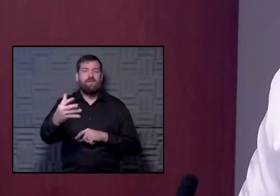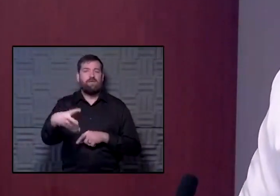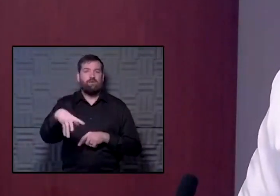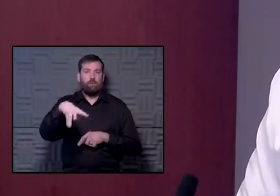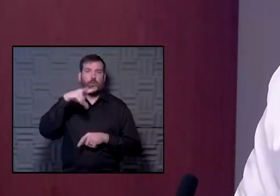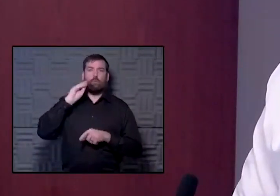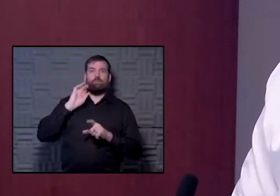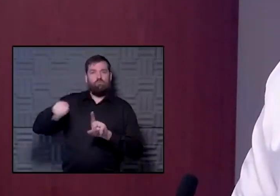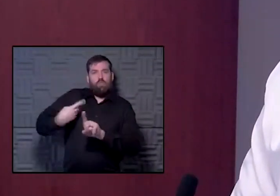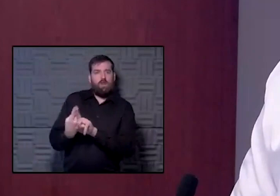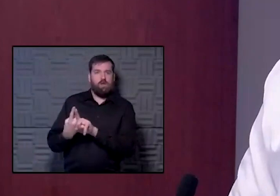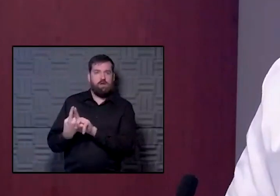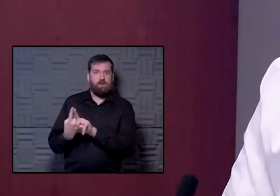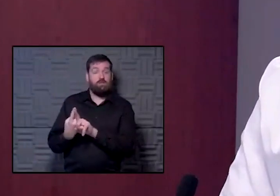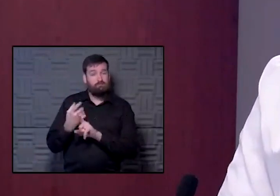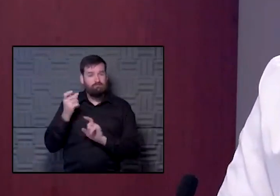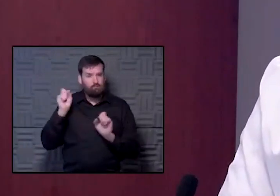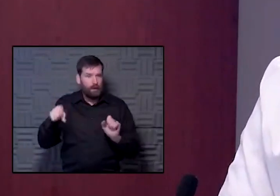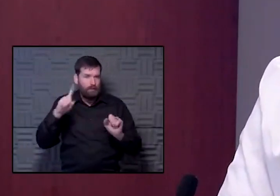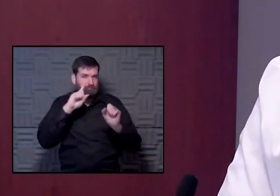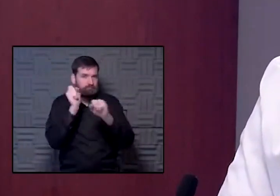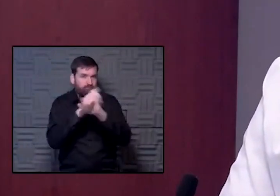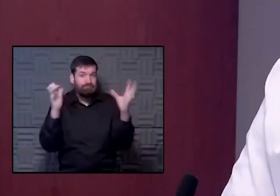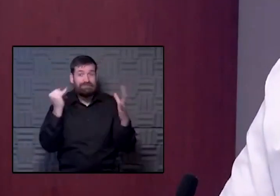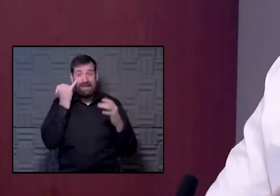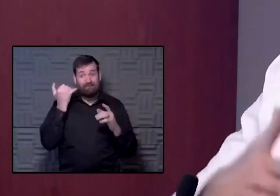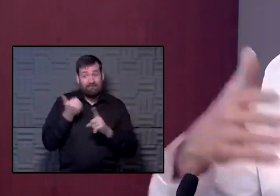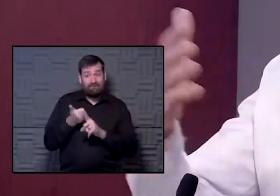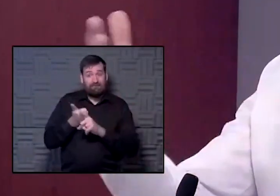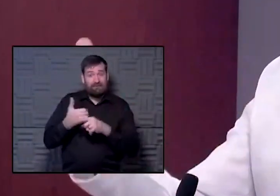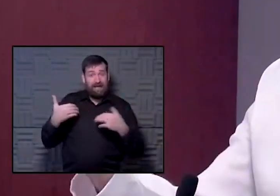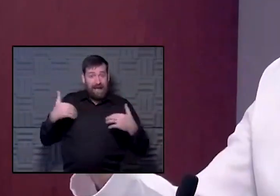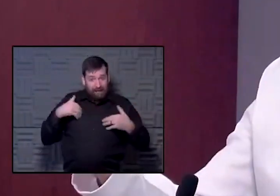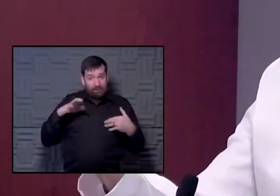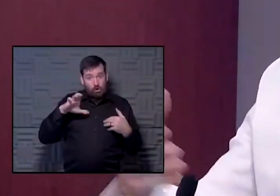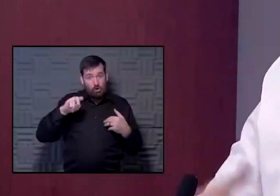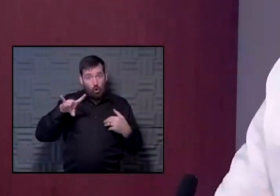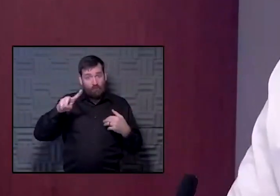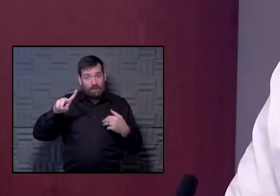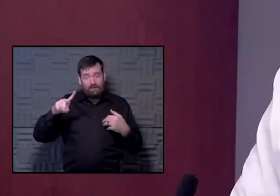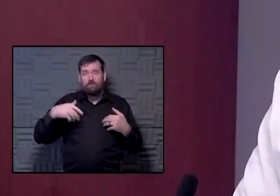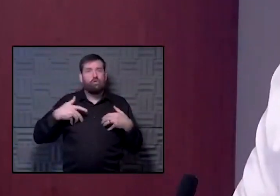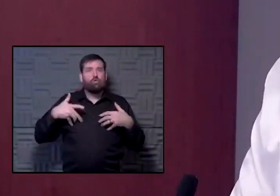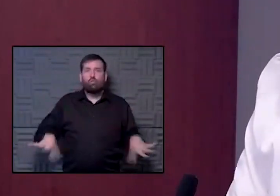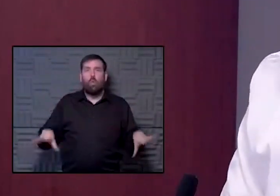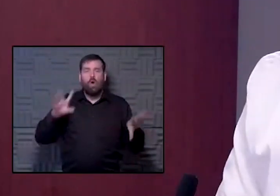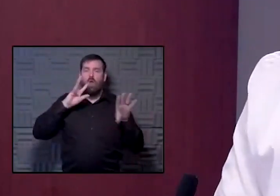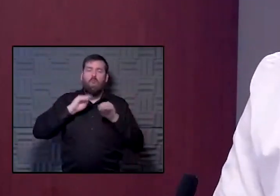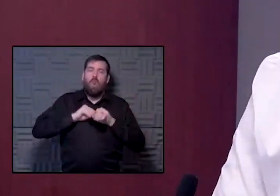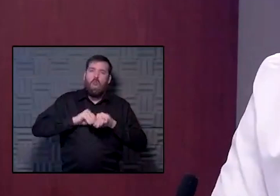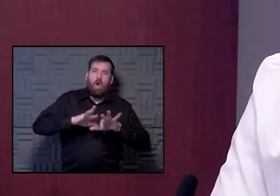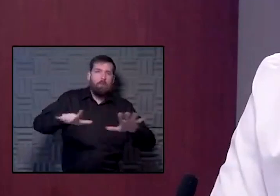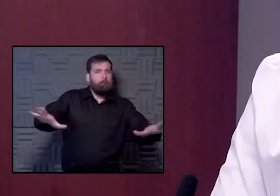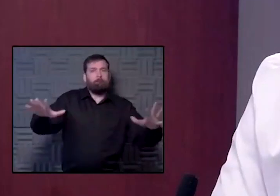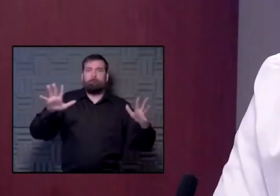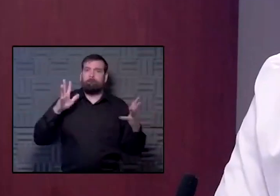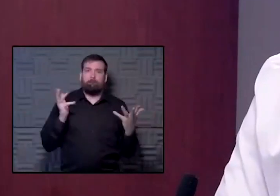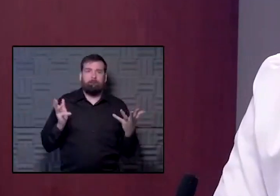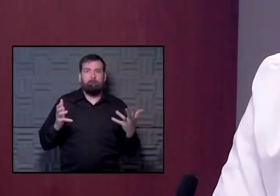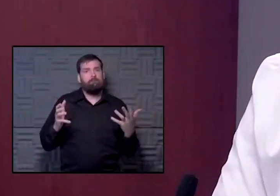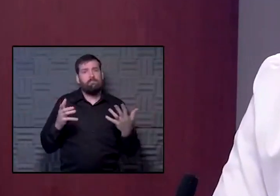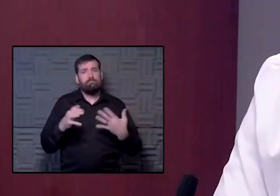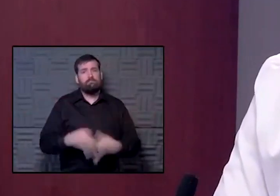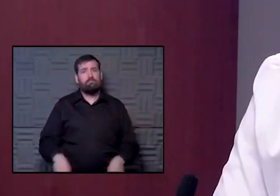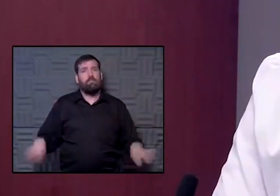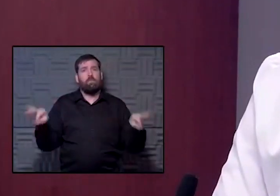regard. And you can imagine if you have COVID, you don't want to be spreading this virus in your environment. So this is